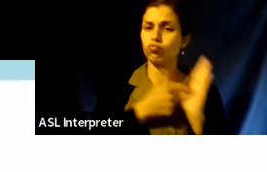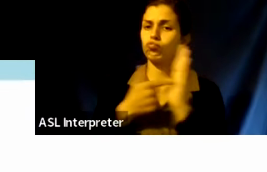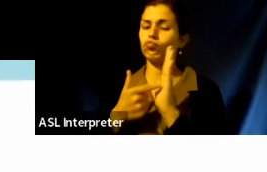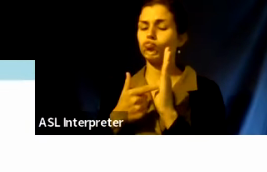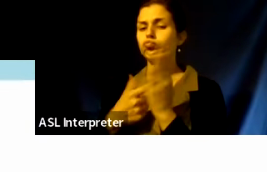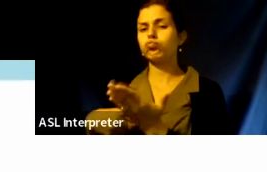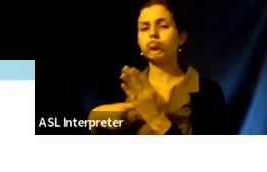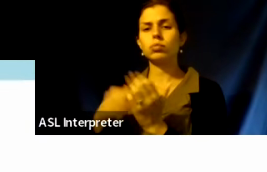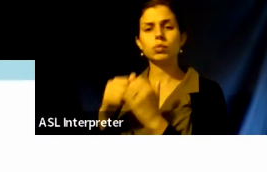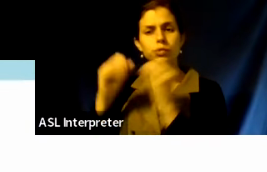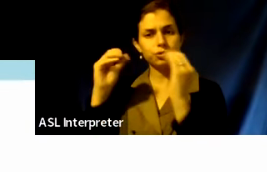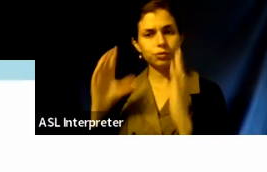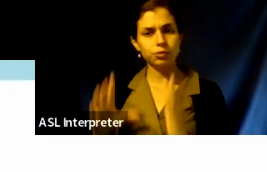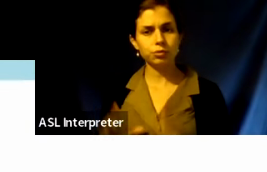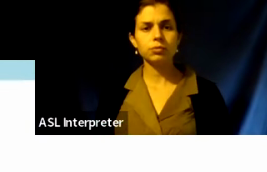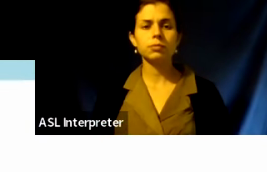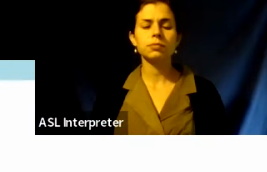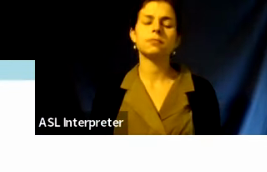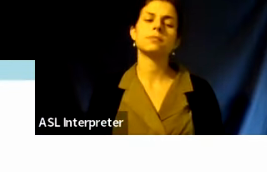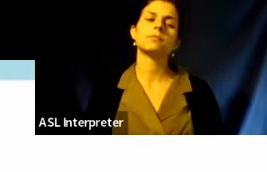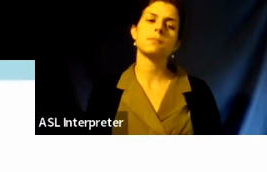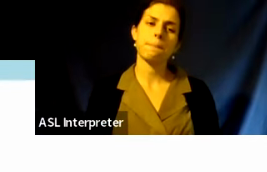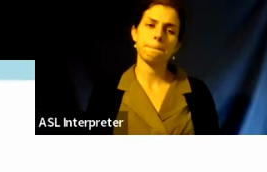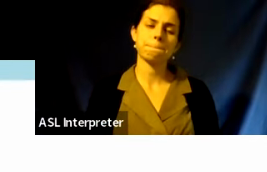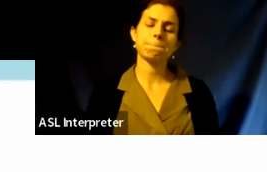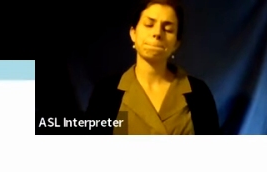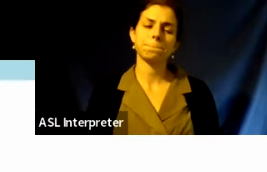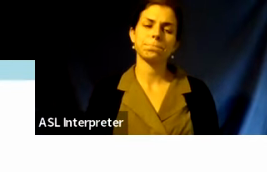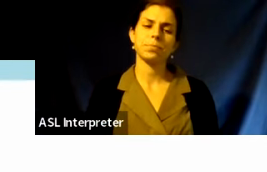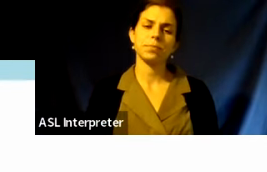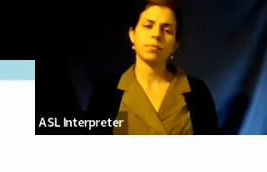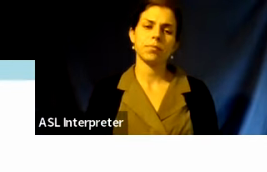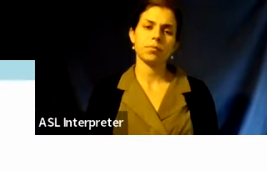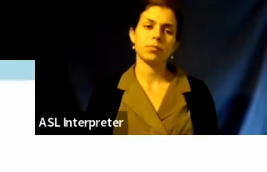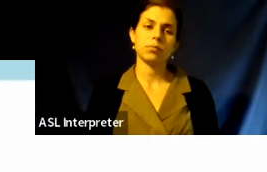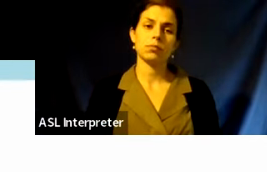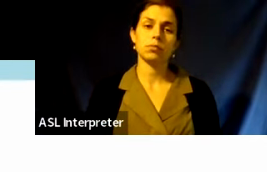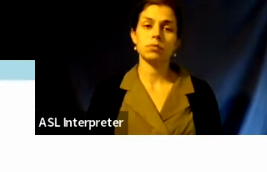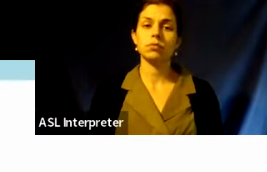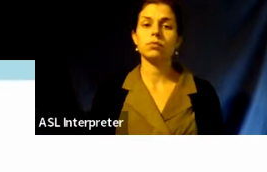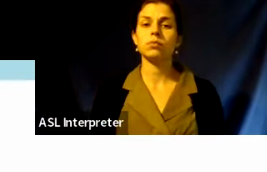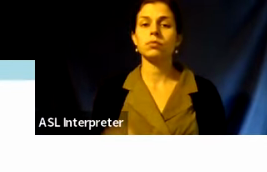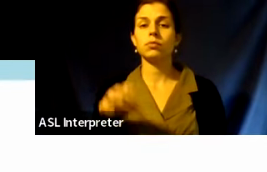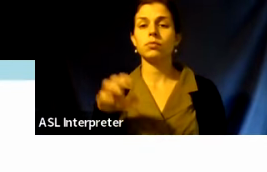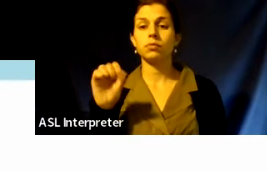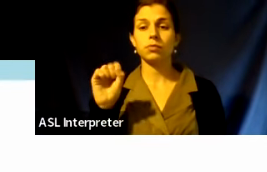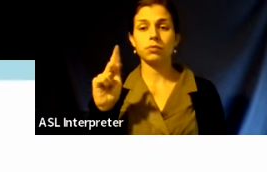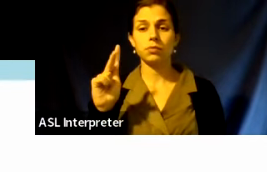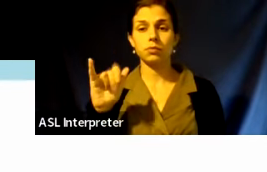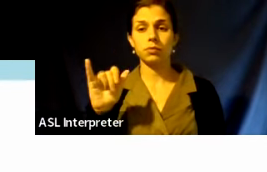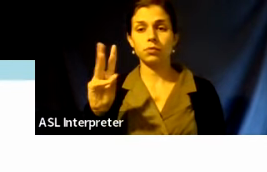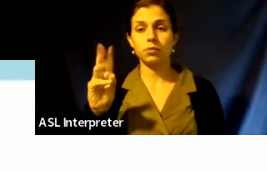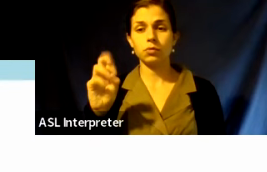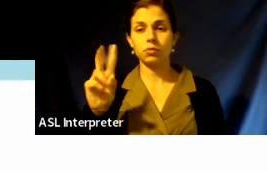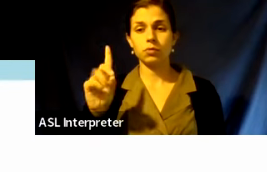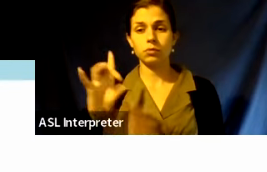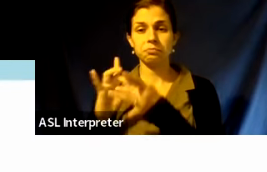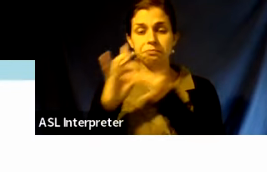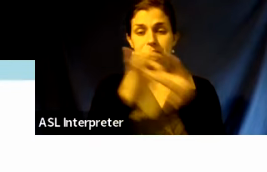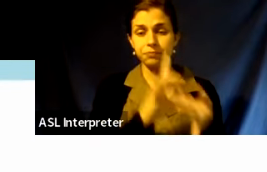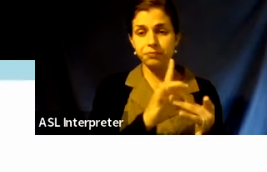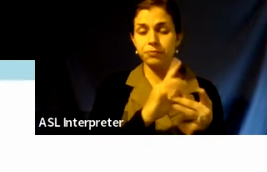Skyward also is our source of information for other systems. We connect Skyward with